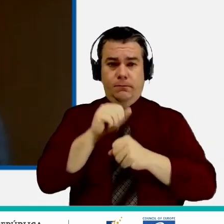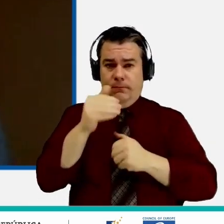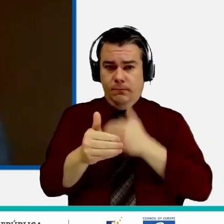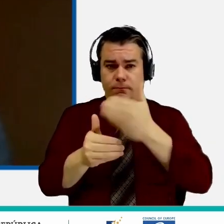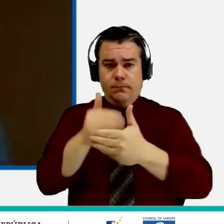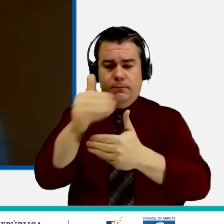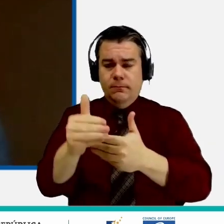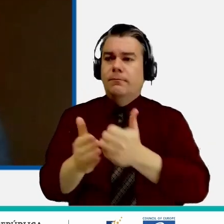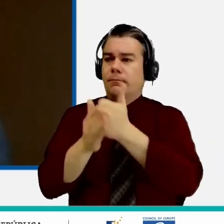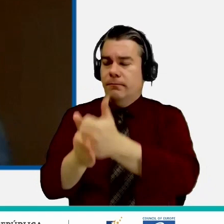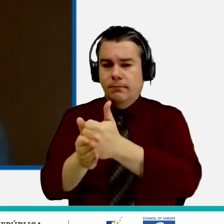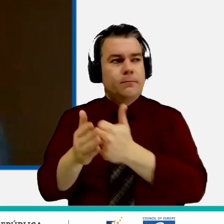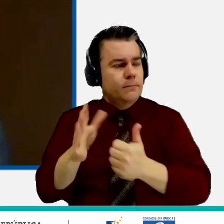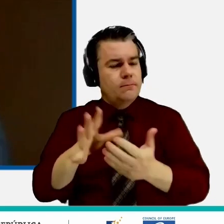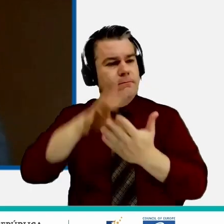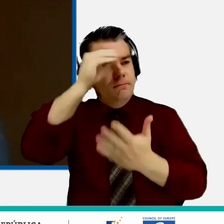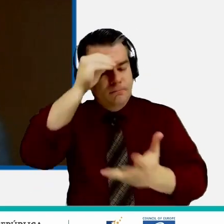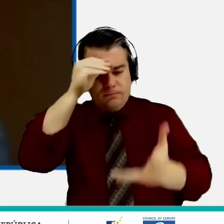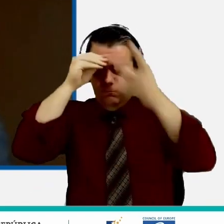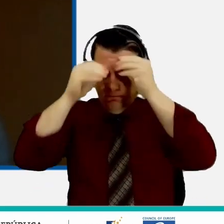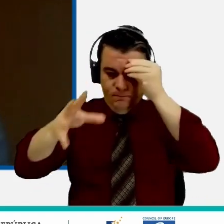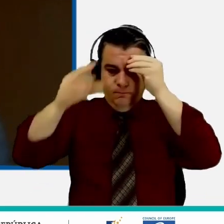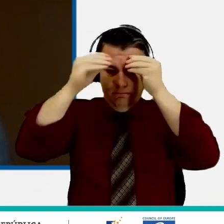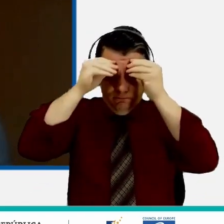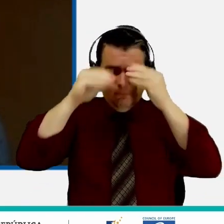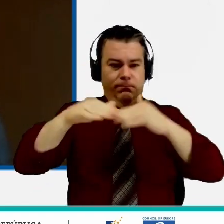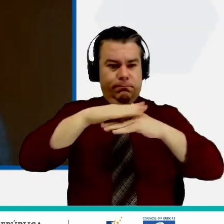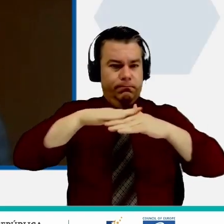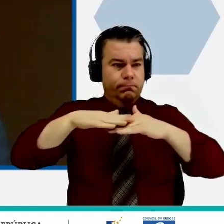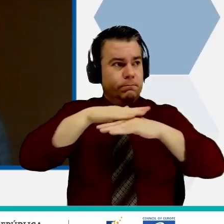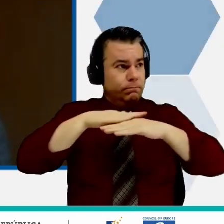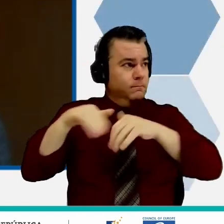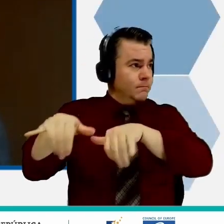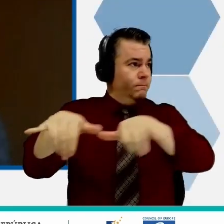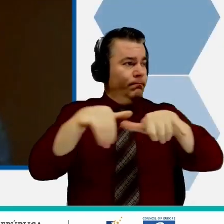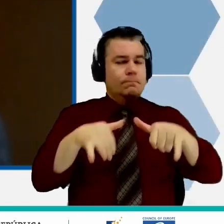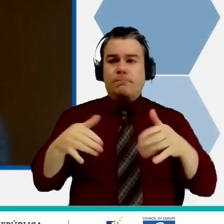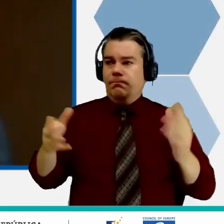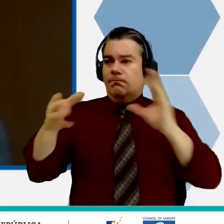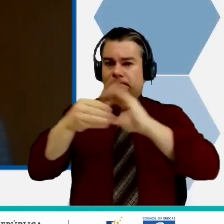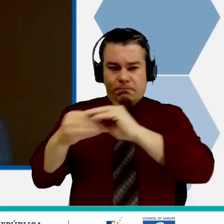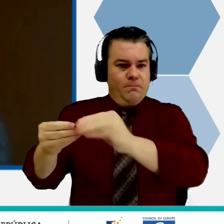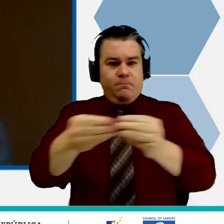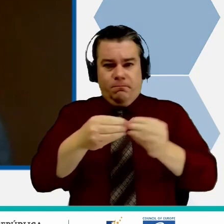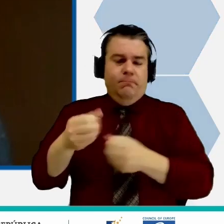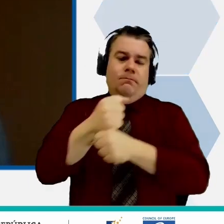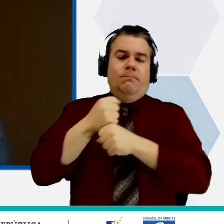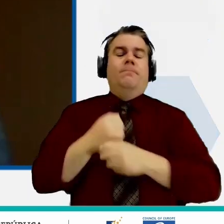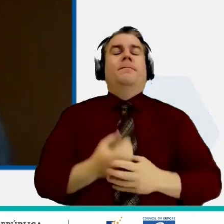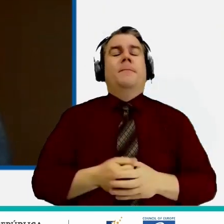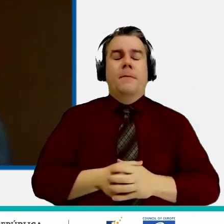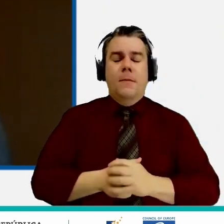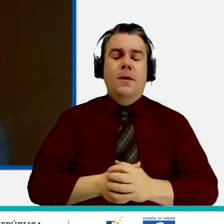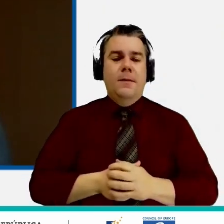continue with spreading the knowledge on the minimum standards in humanitarian response. Together with the Global Logistics Cluster, we just completed our